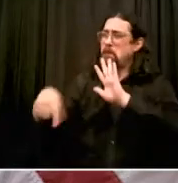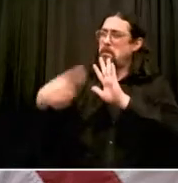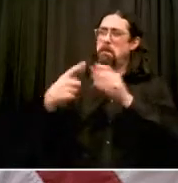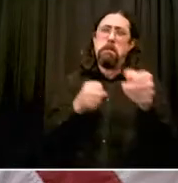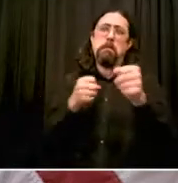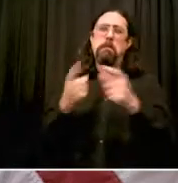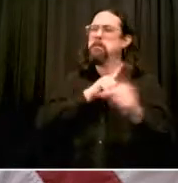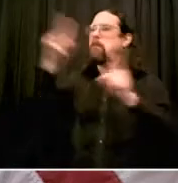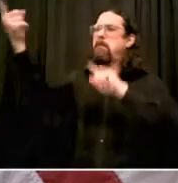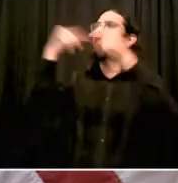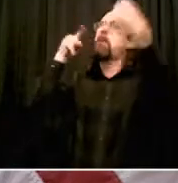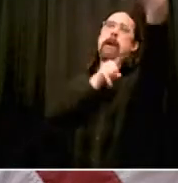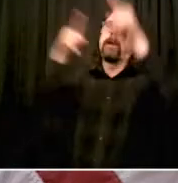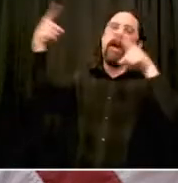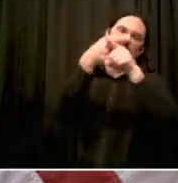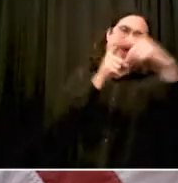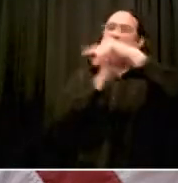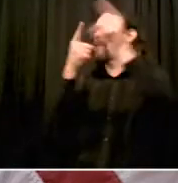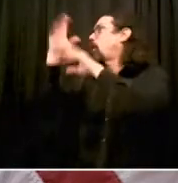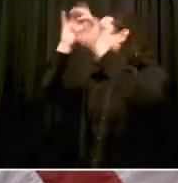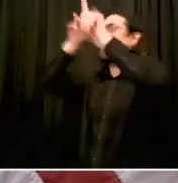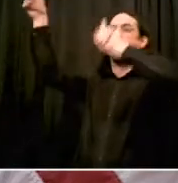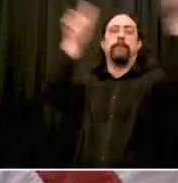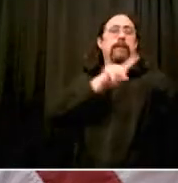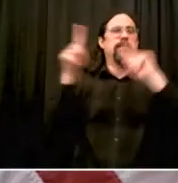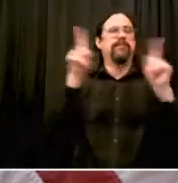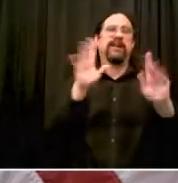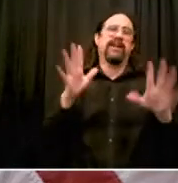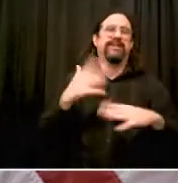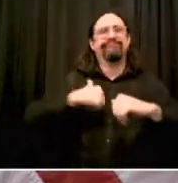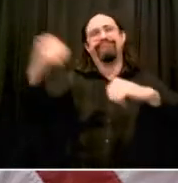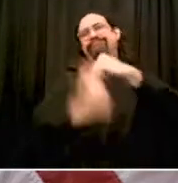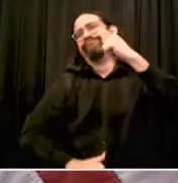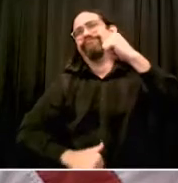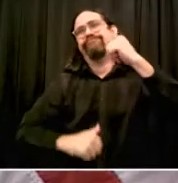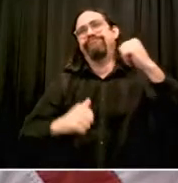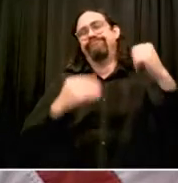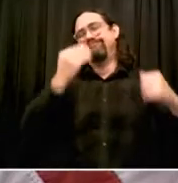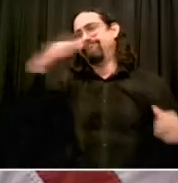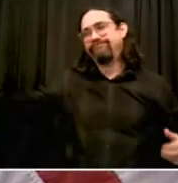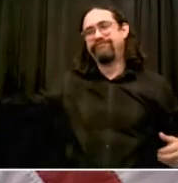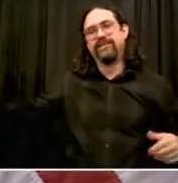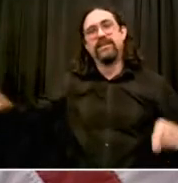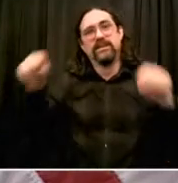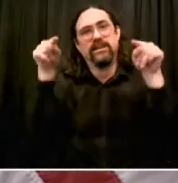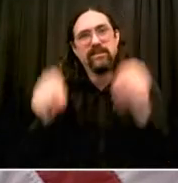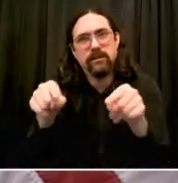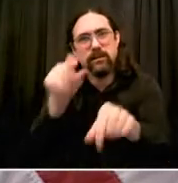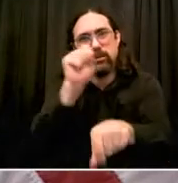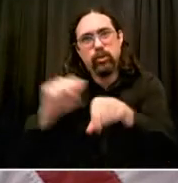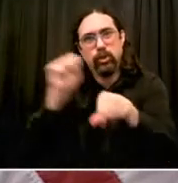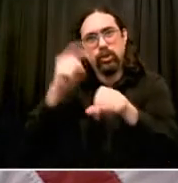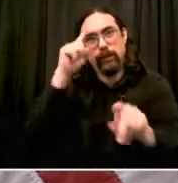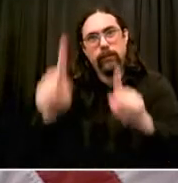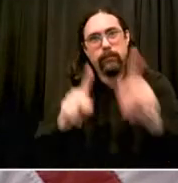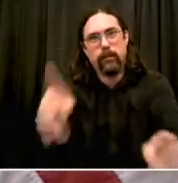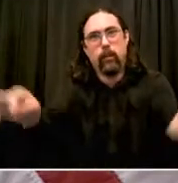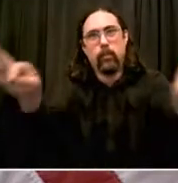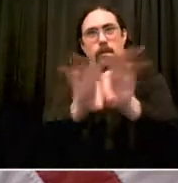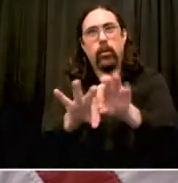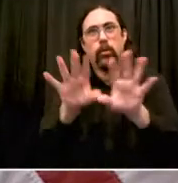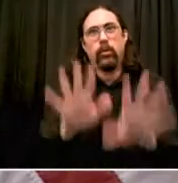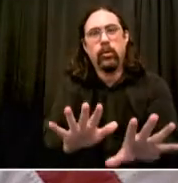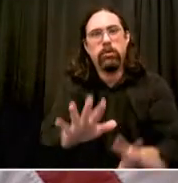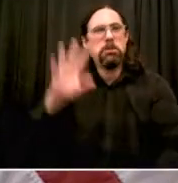in whatever any public official is feeling that day or whatever message they're trying to put out. I just want to get the work done. And when it comes to getting the